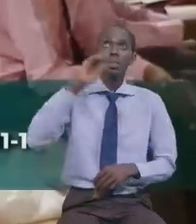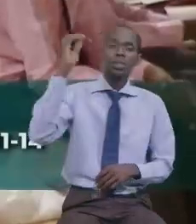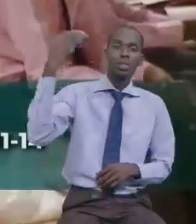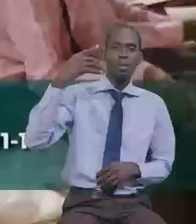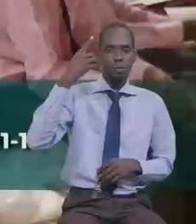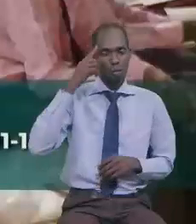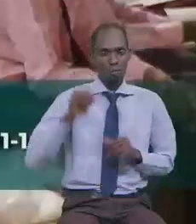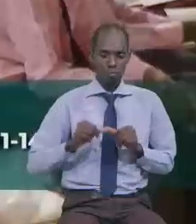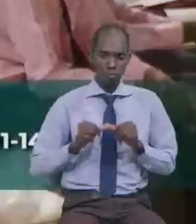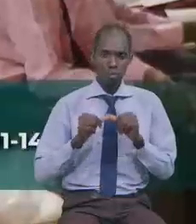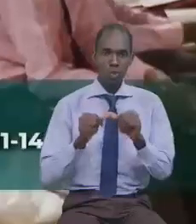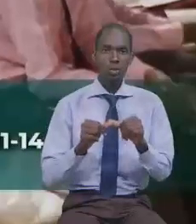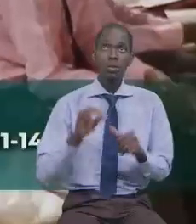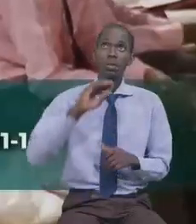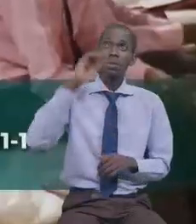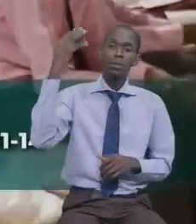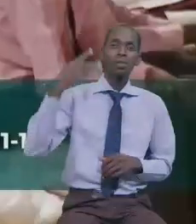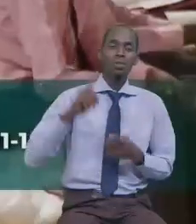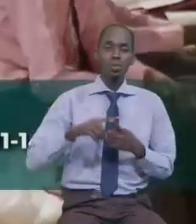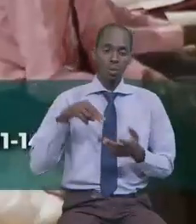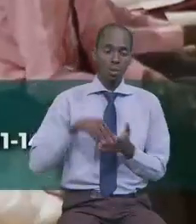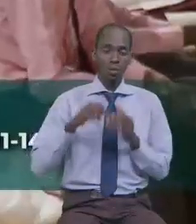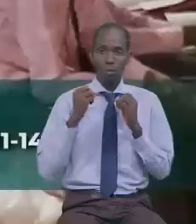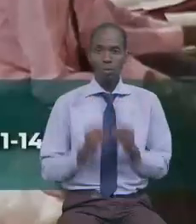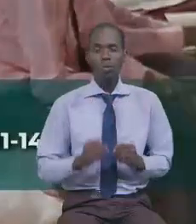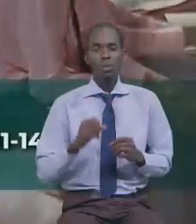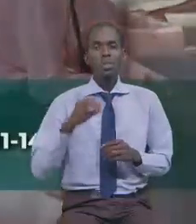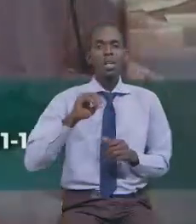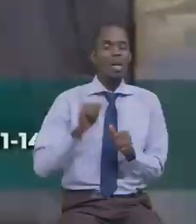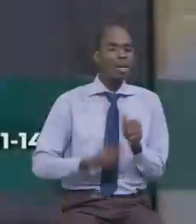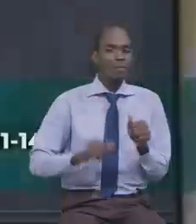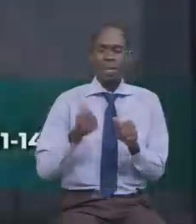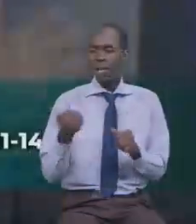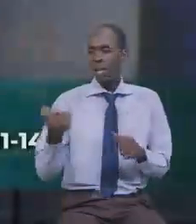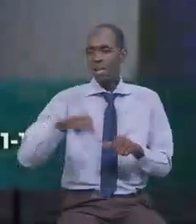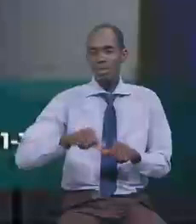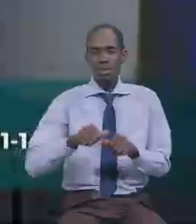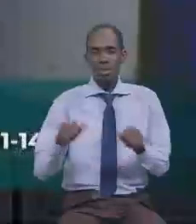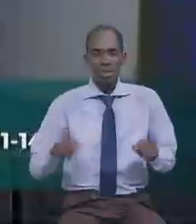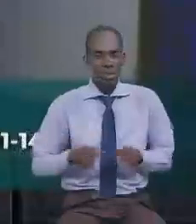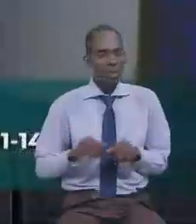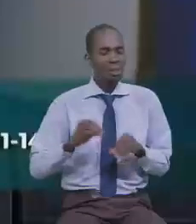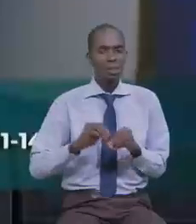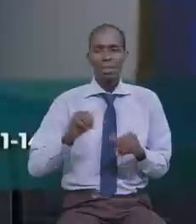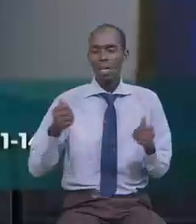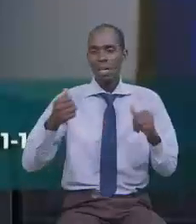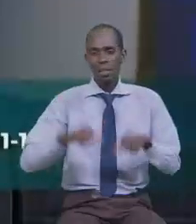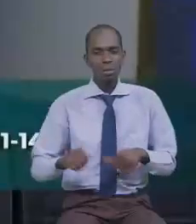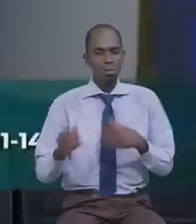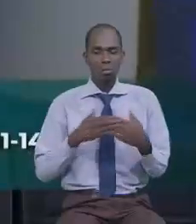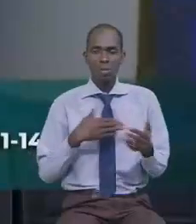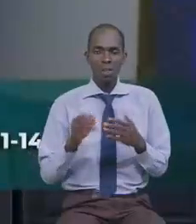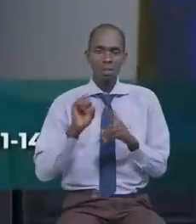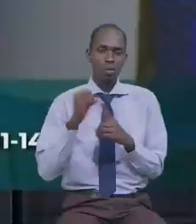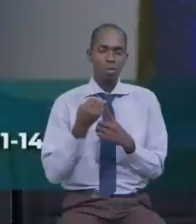steadiness. And grace for steadfastness. Any area, any situation in your life, grace. And is